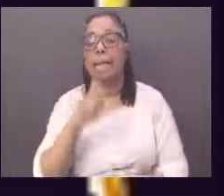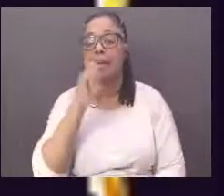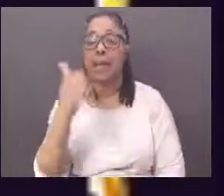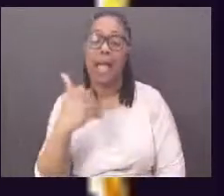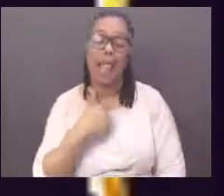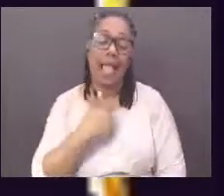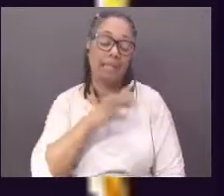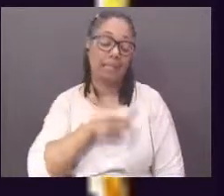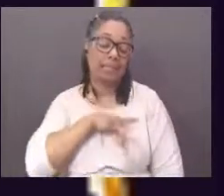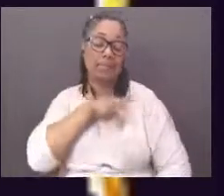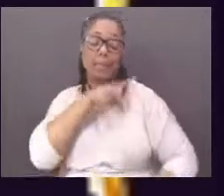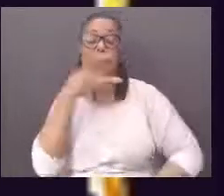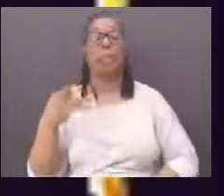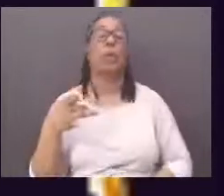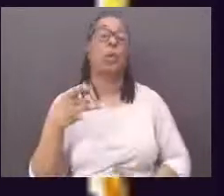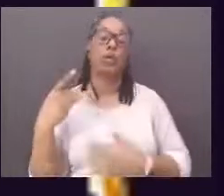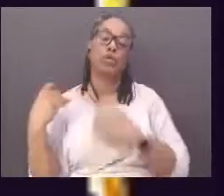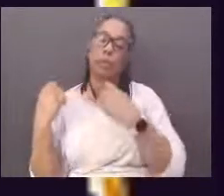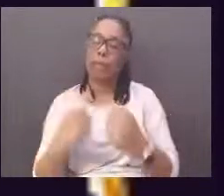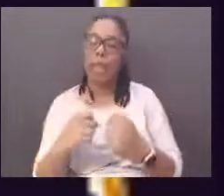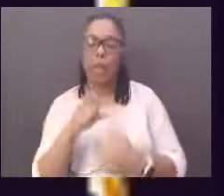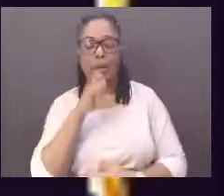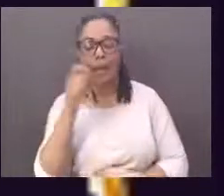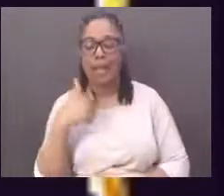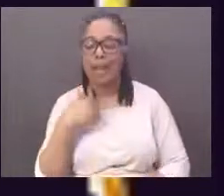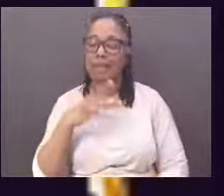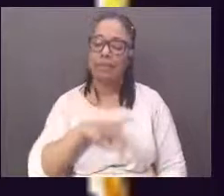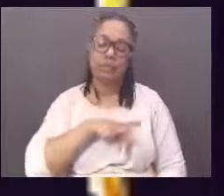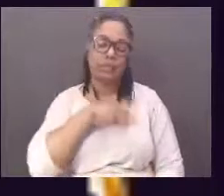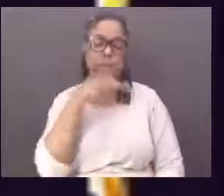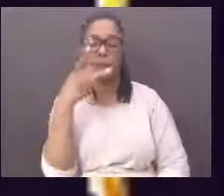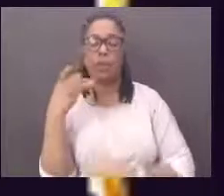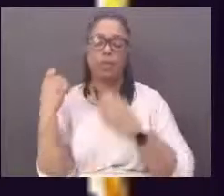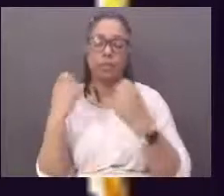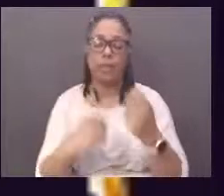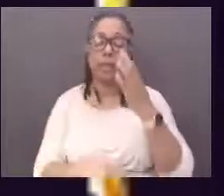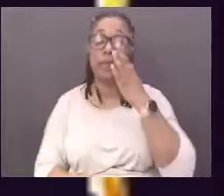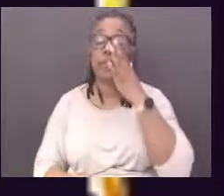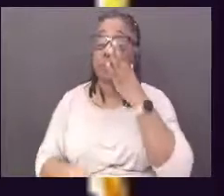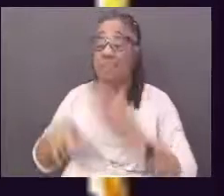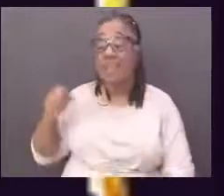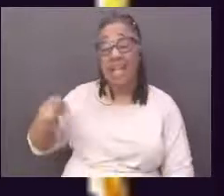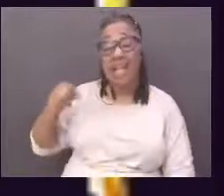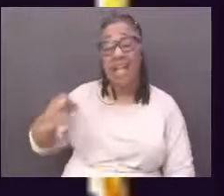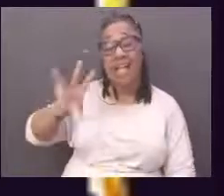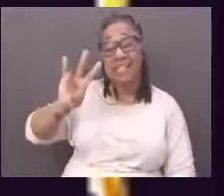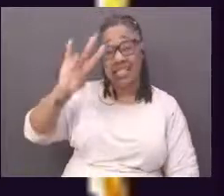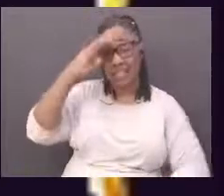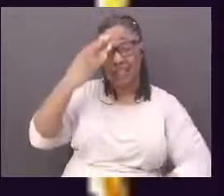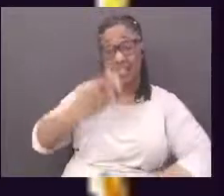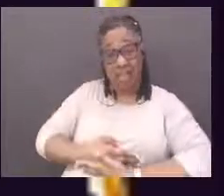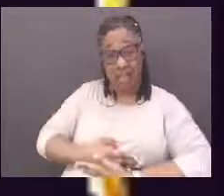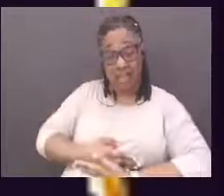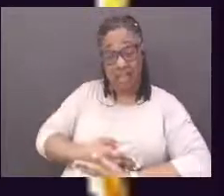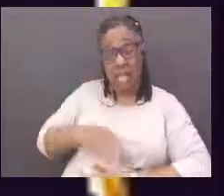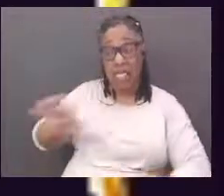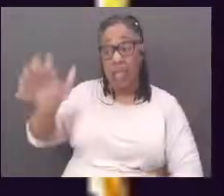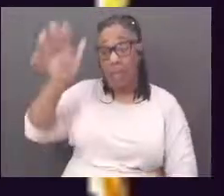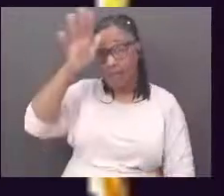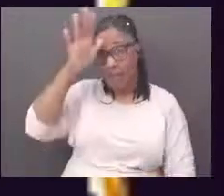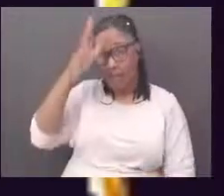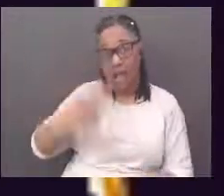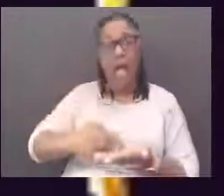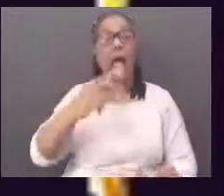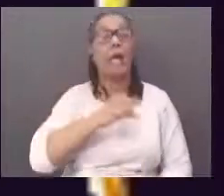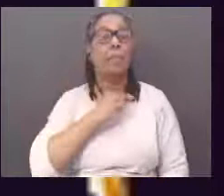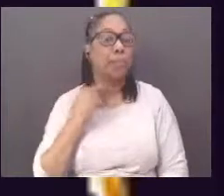spiritual power against the evil spirit. The sons of the high priest were calling on somebody they didn't believe